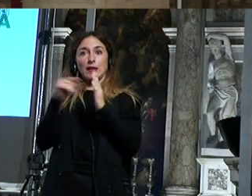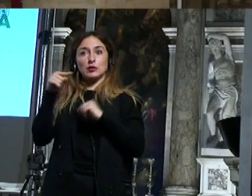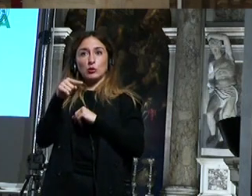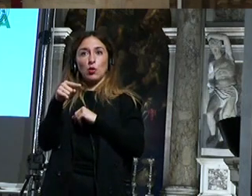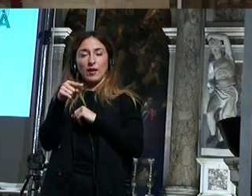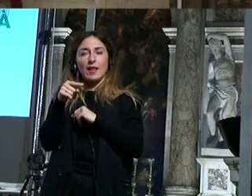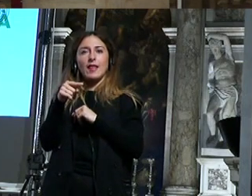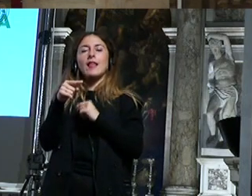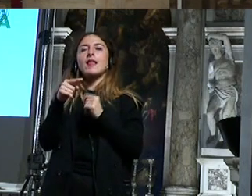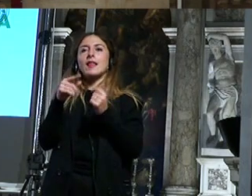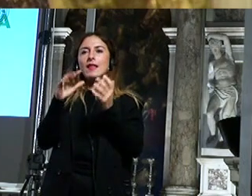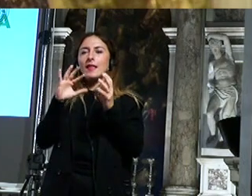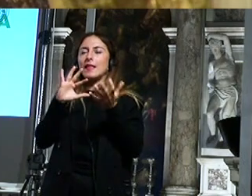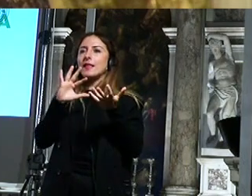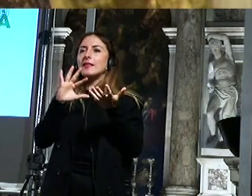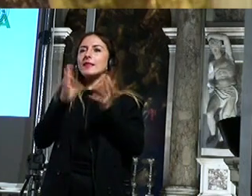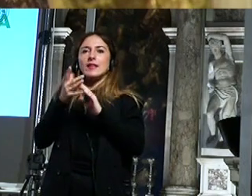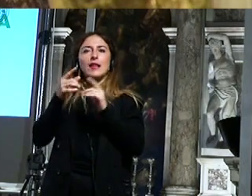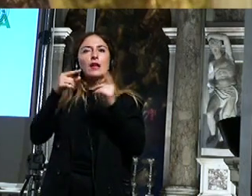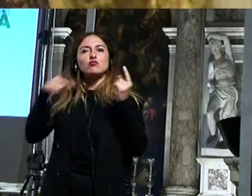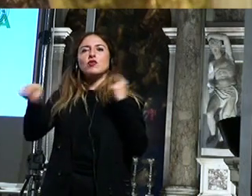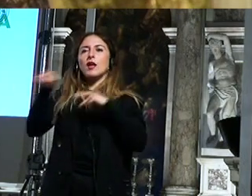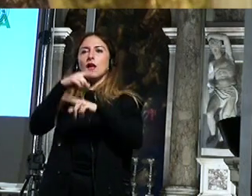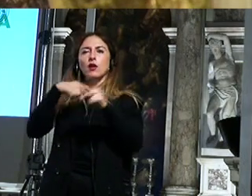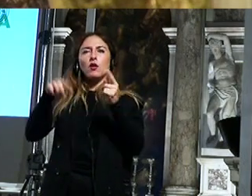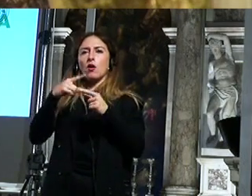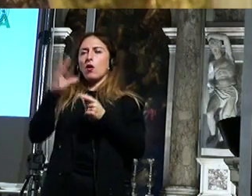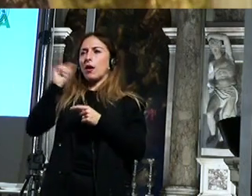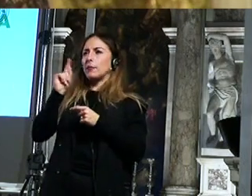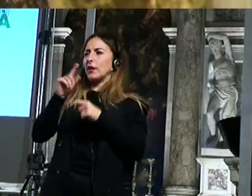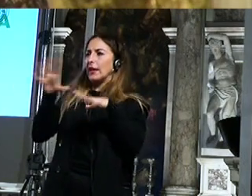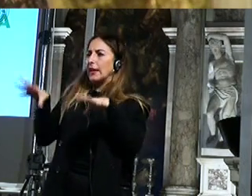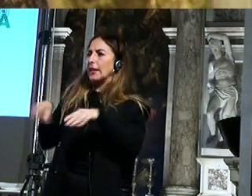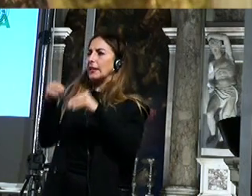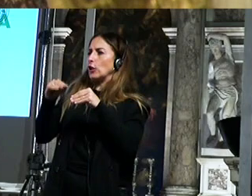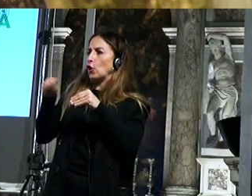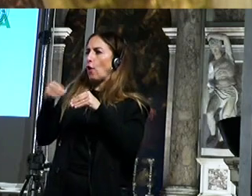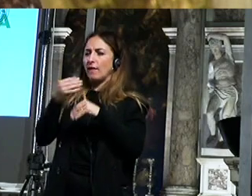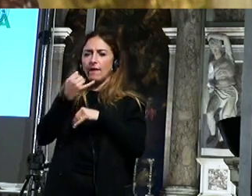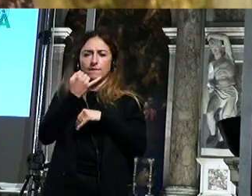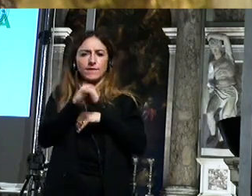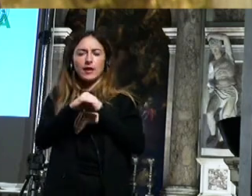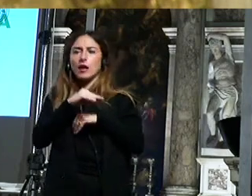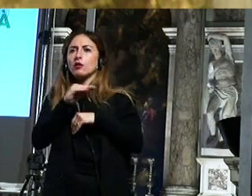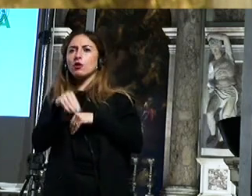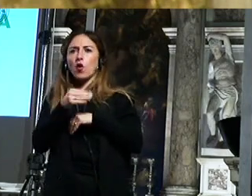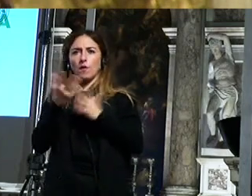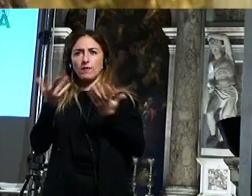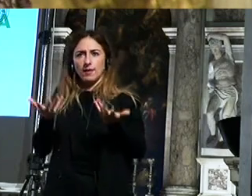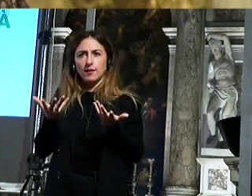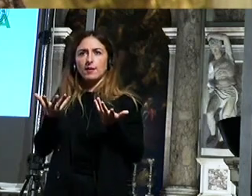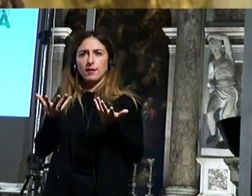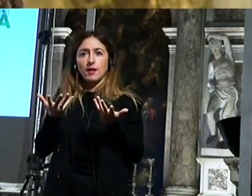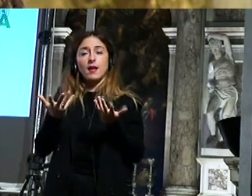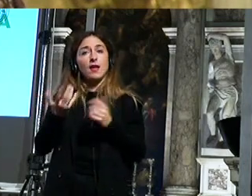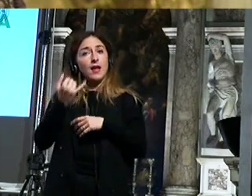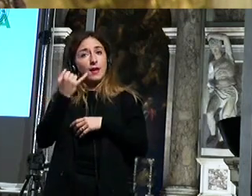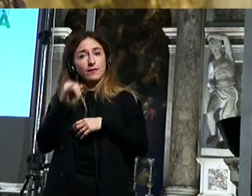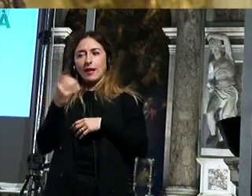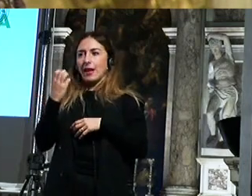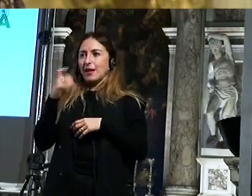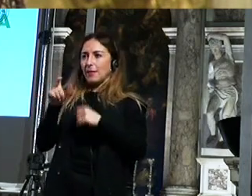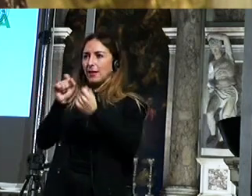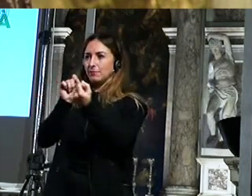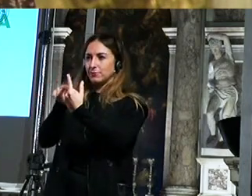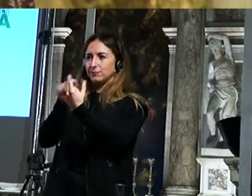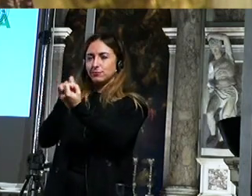other begins. And then at the bottom of the email, there was a screenshot of Ershadi's Facebook page, and